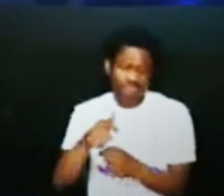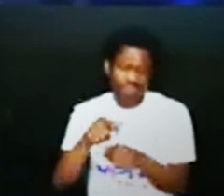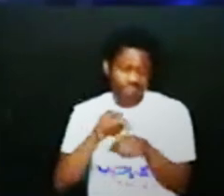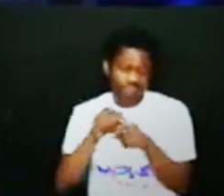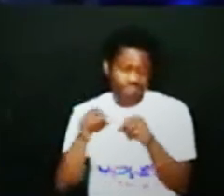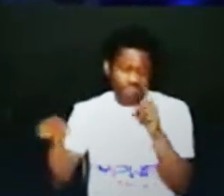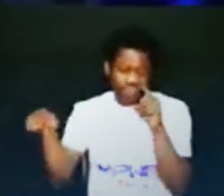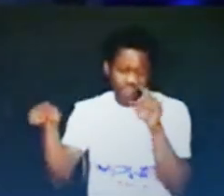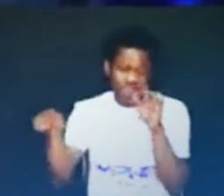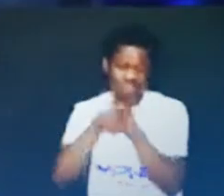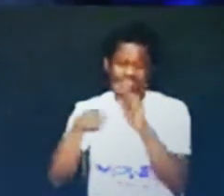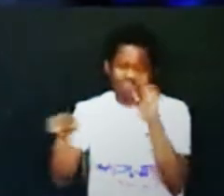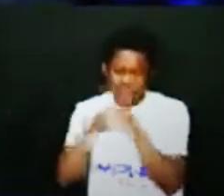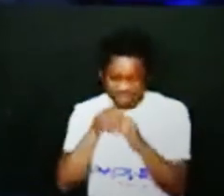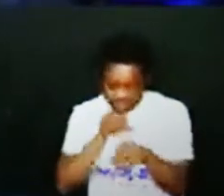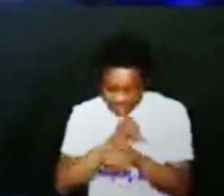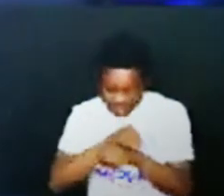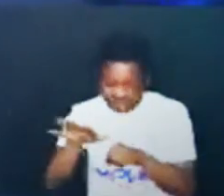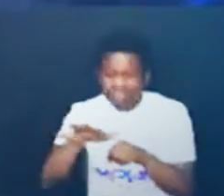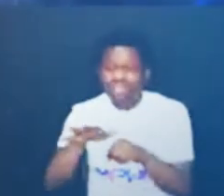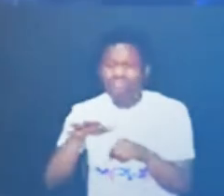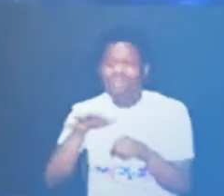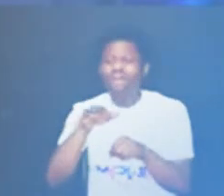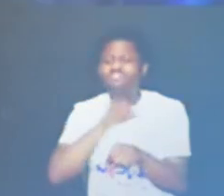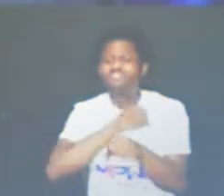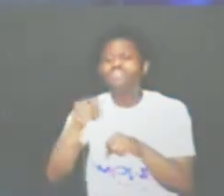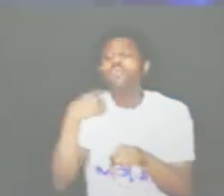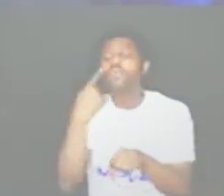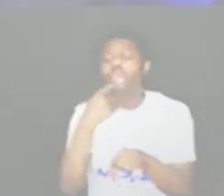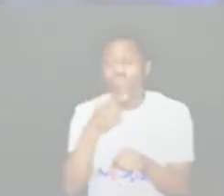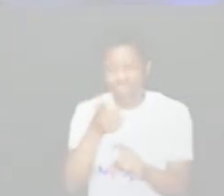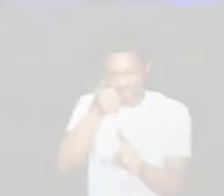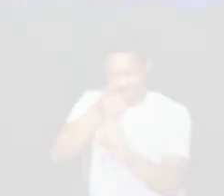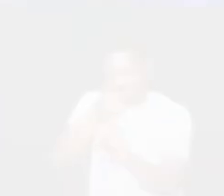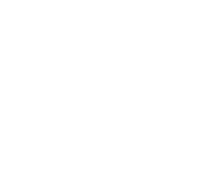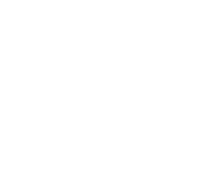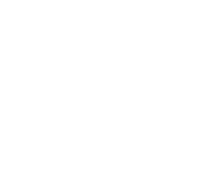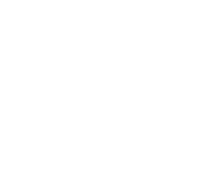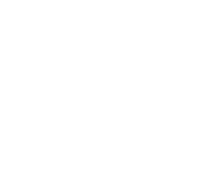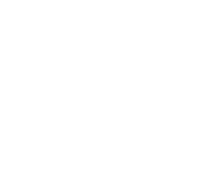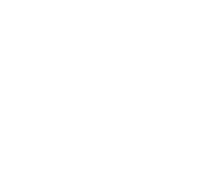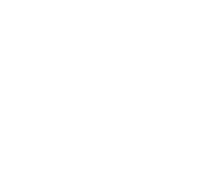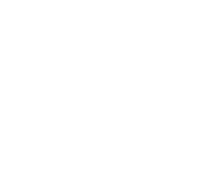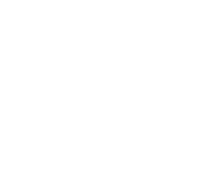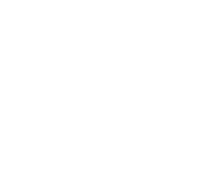will be on you yourself. Thou shalt